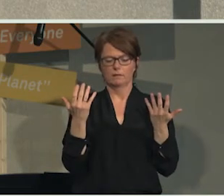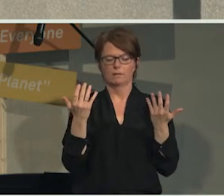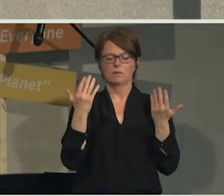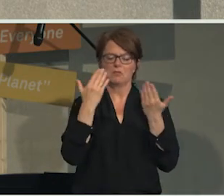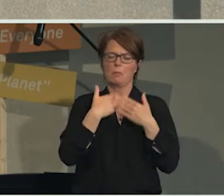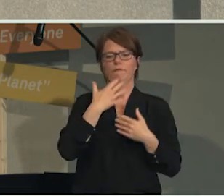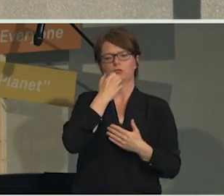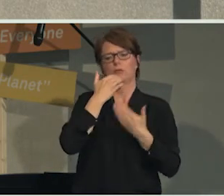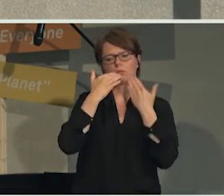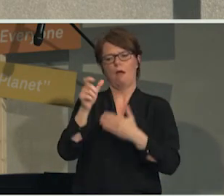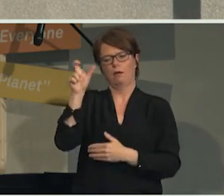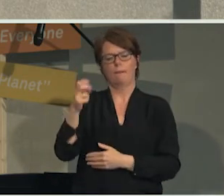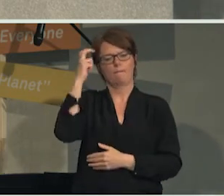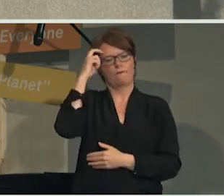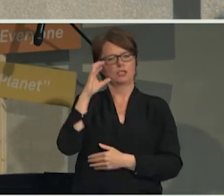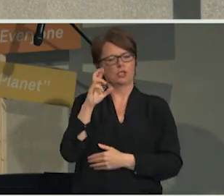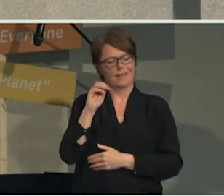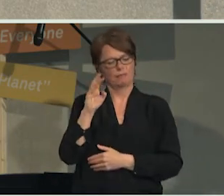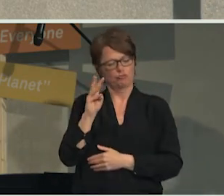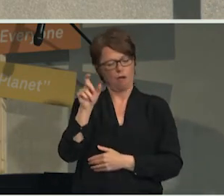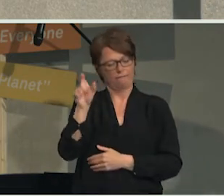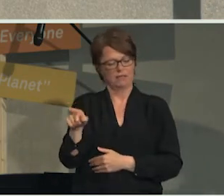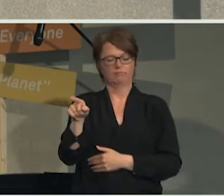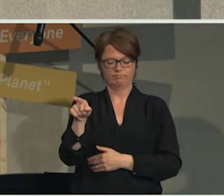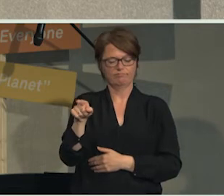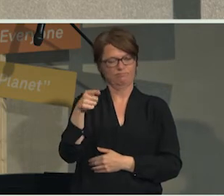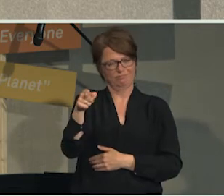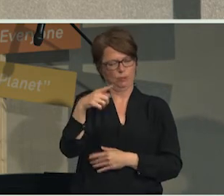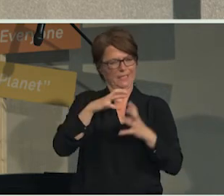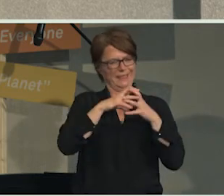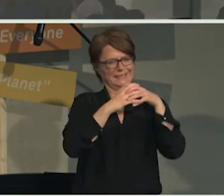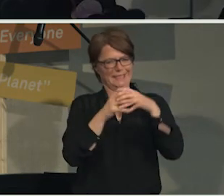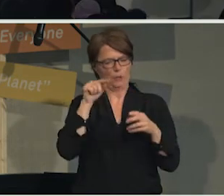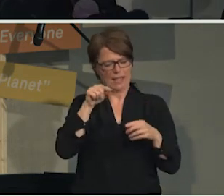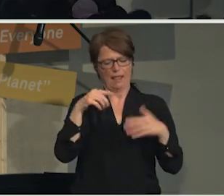Invest in them, appraise them. Look around you, they're among us. Thank you.